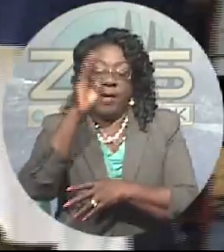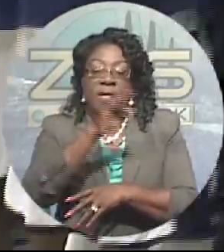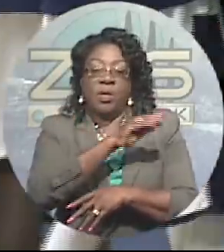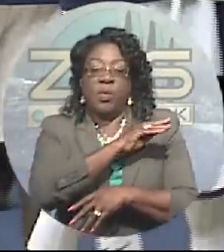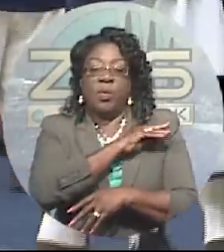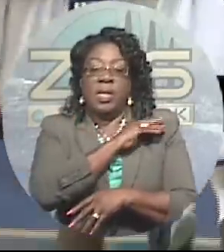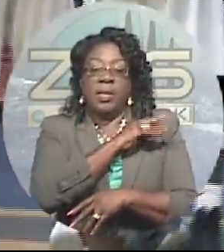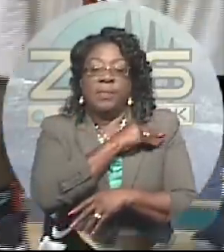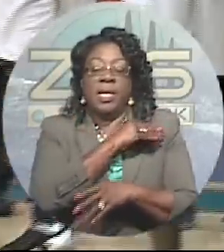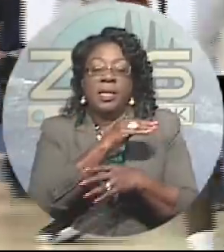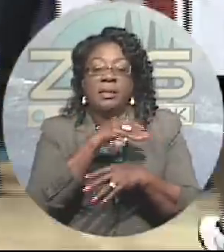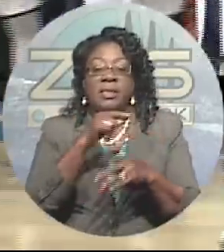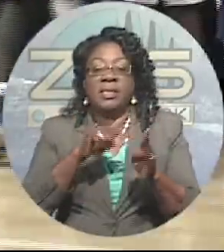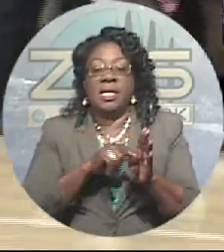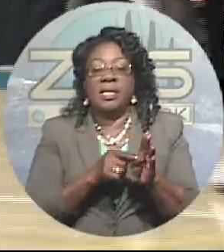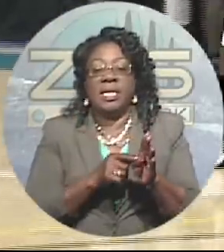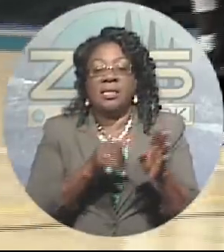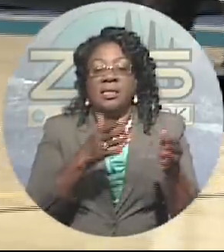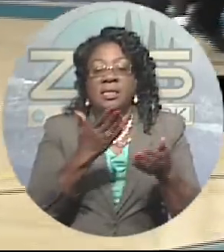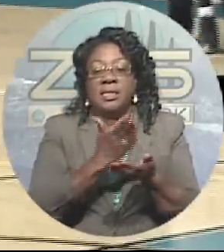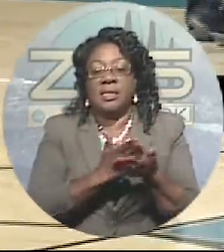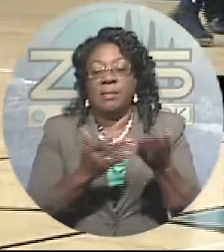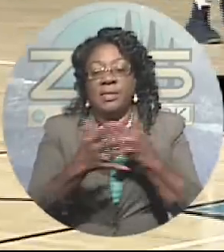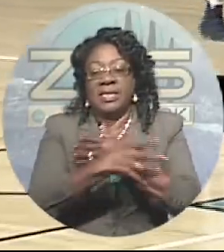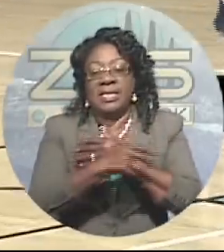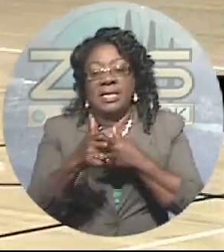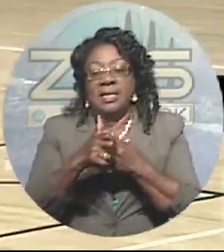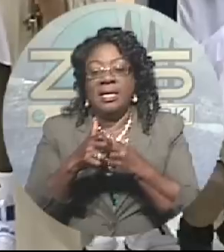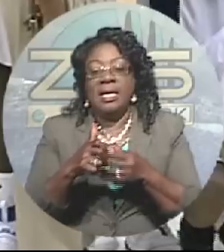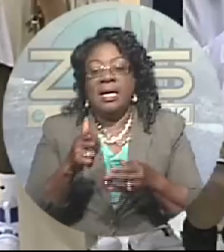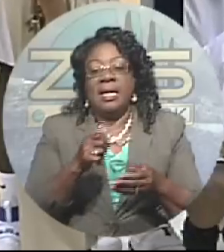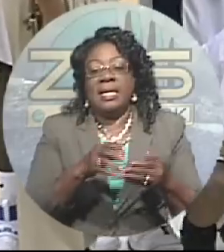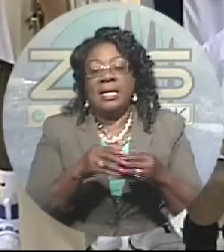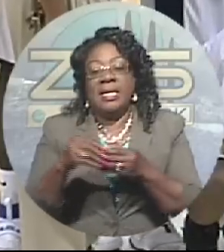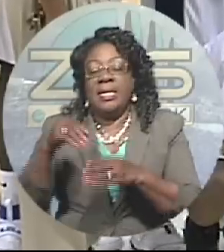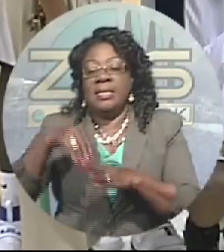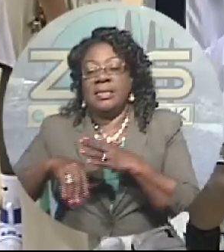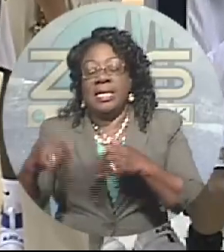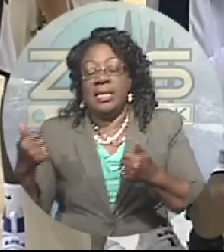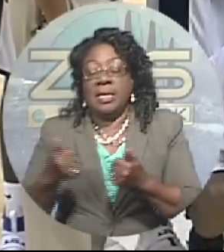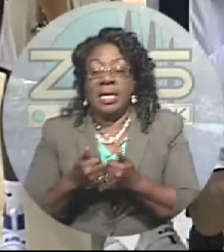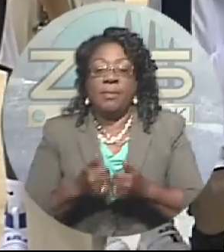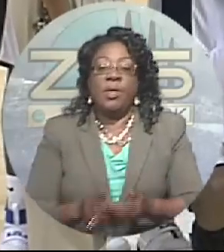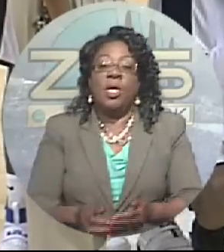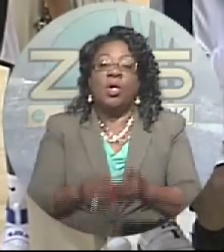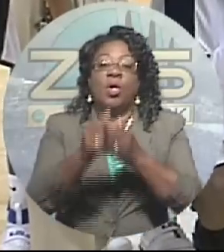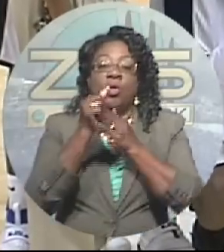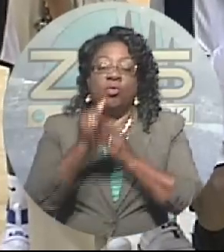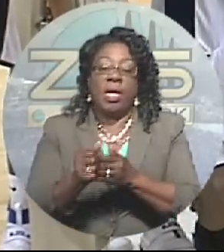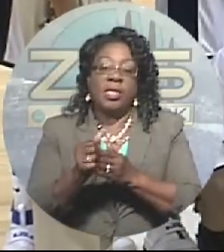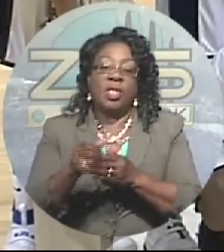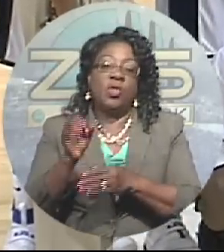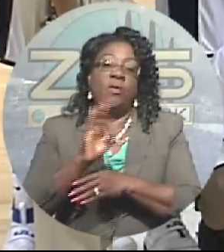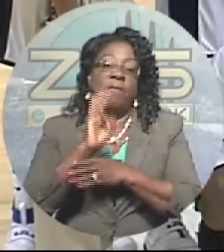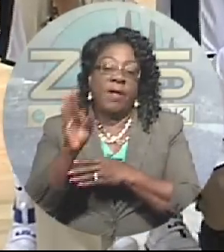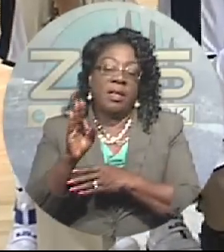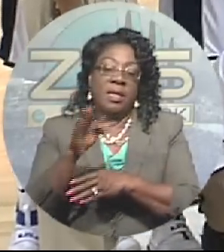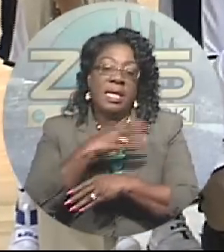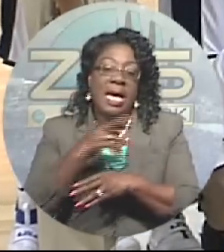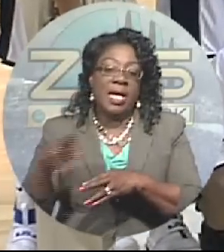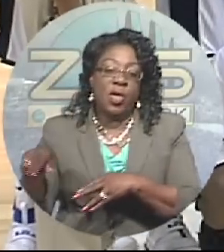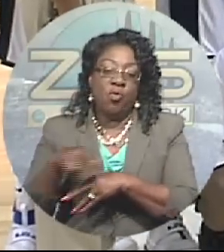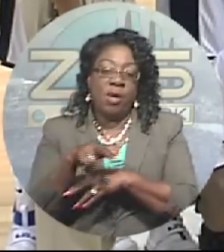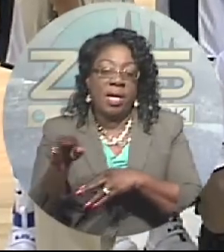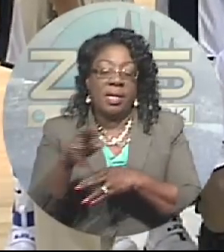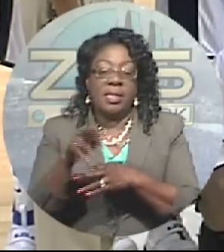and we started to get a couple steals, and that was pretty much the difference in the game. Congrats to the Falcons and the Rattlers. A well-played game between